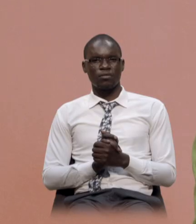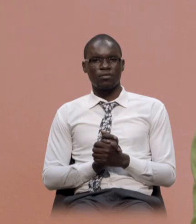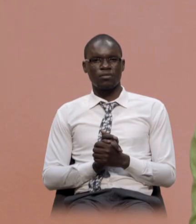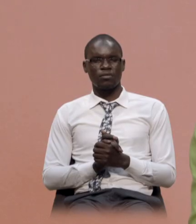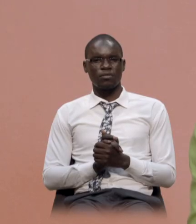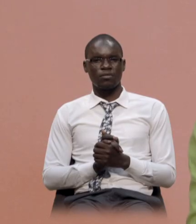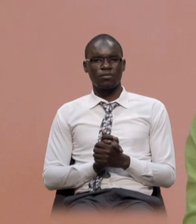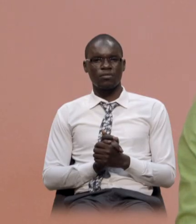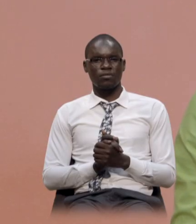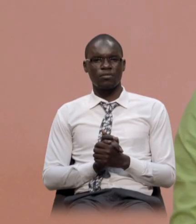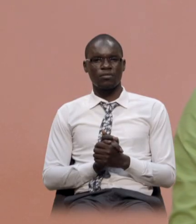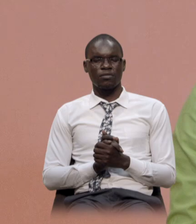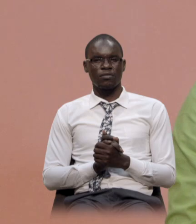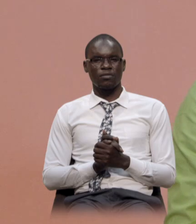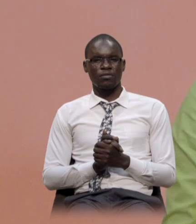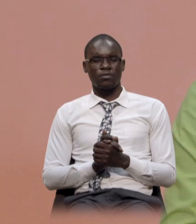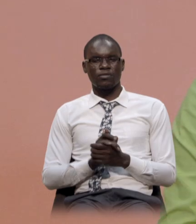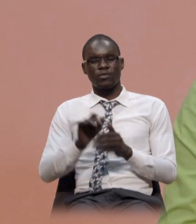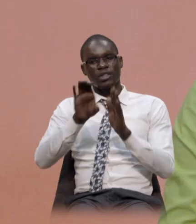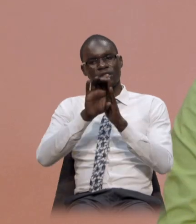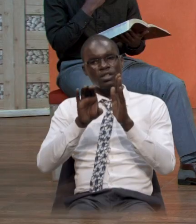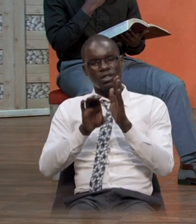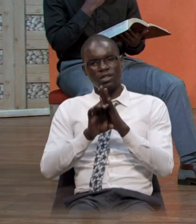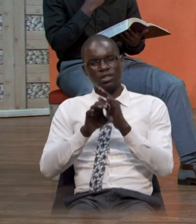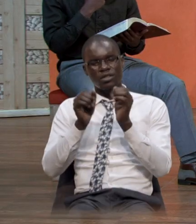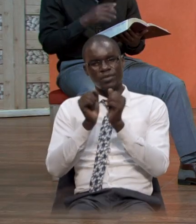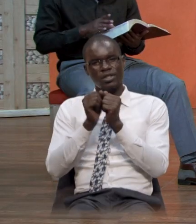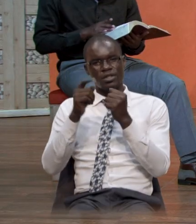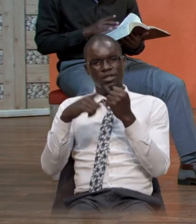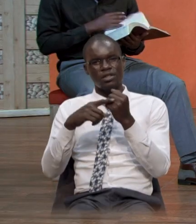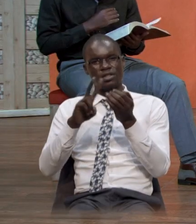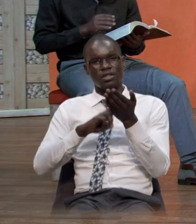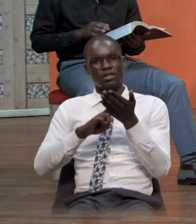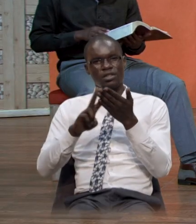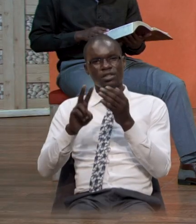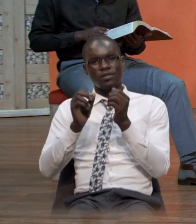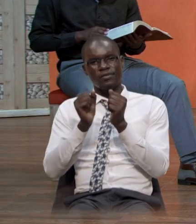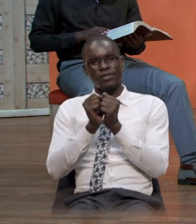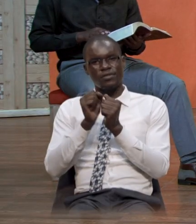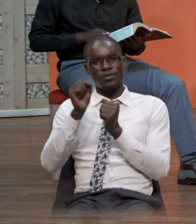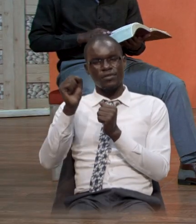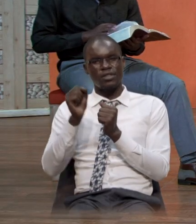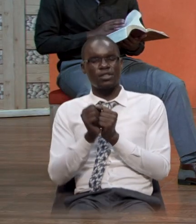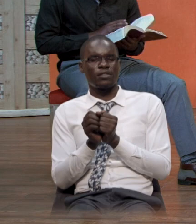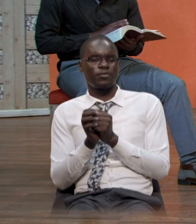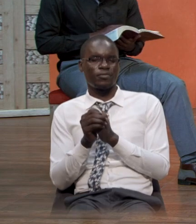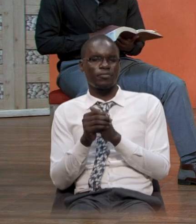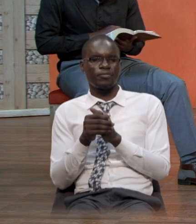King Zimri. First Kings chapter 16 verse 15 to